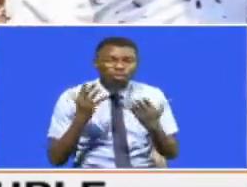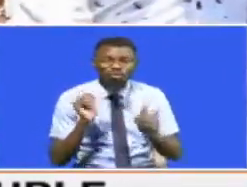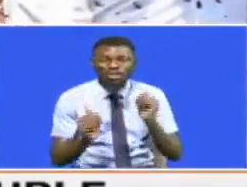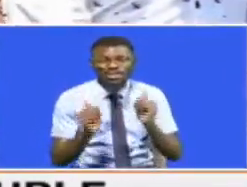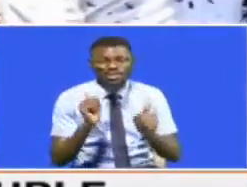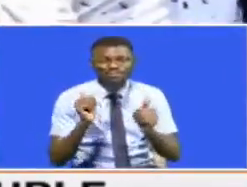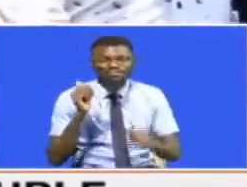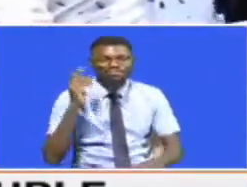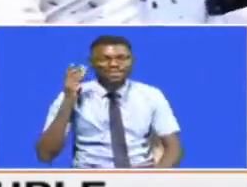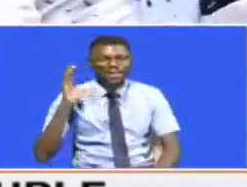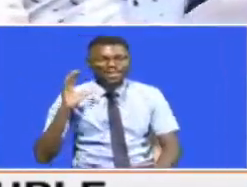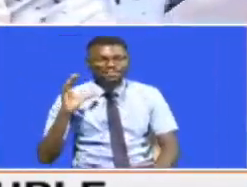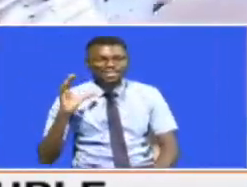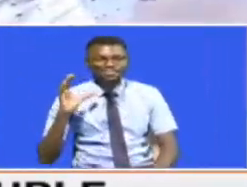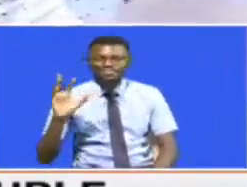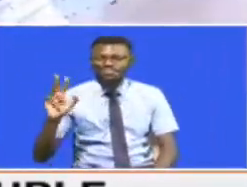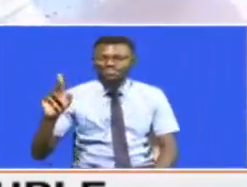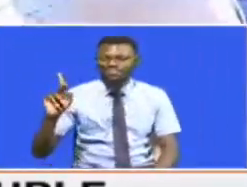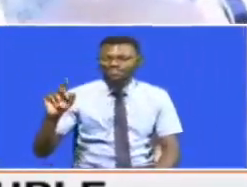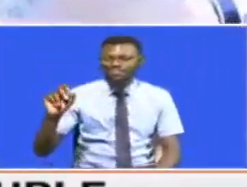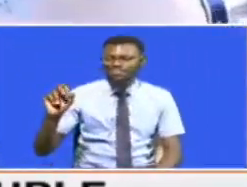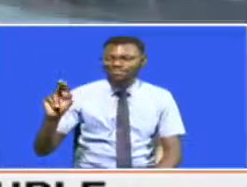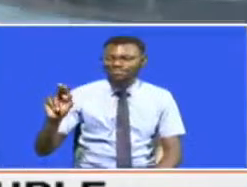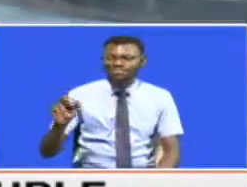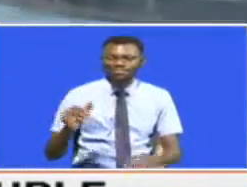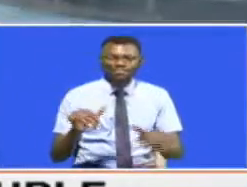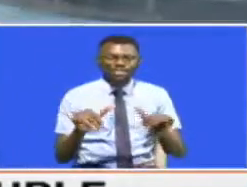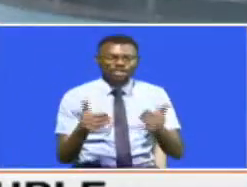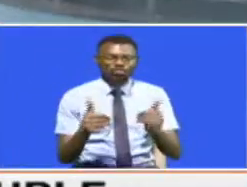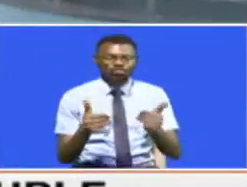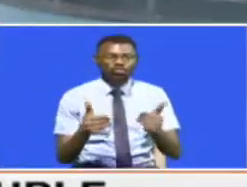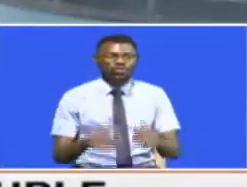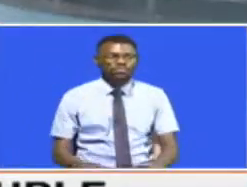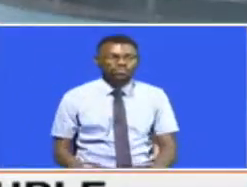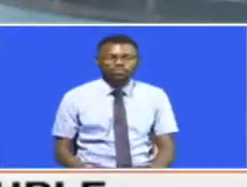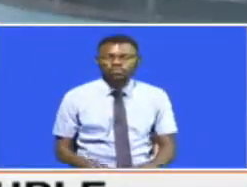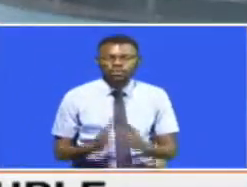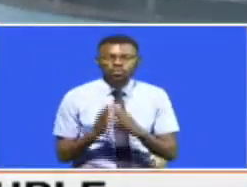Clement Masombo, KTN News. To a sad story now, where